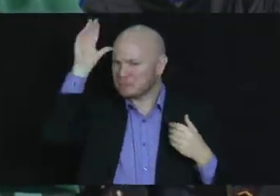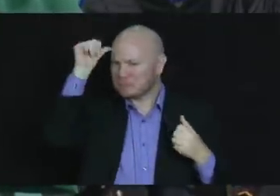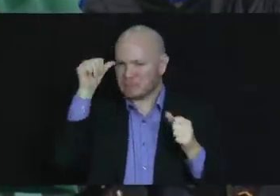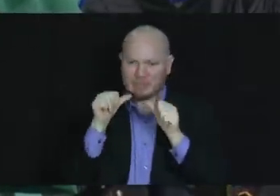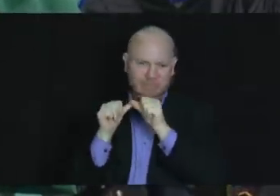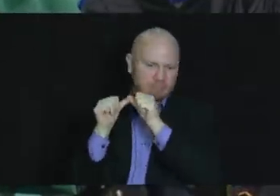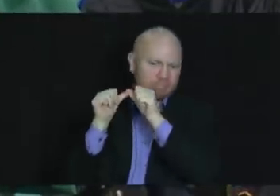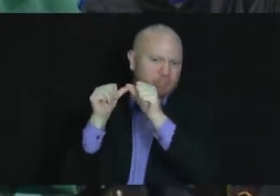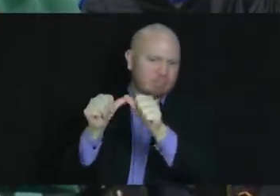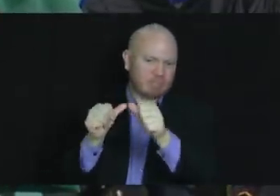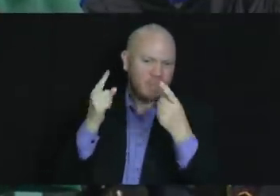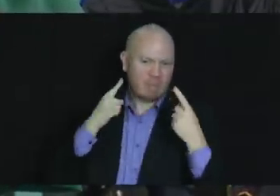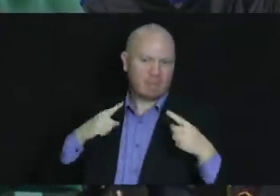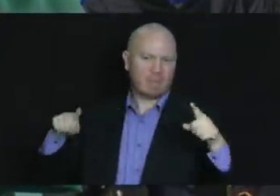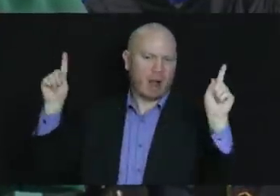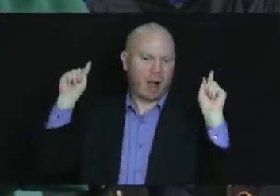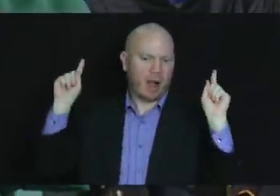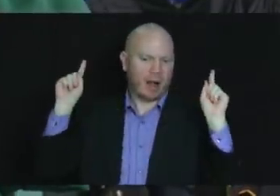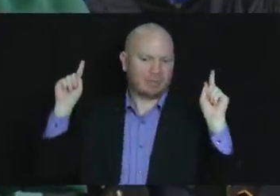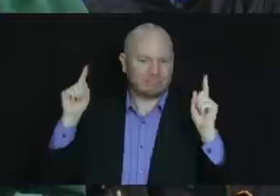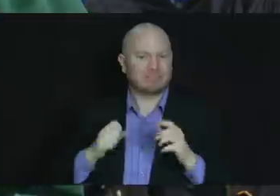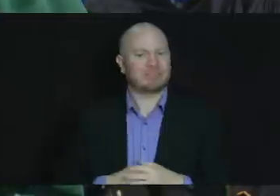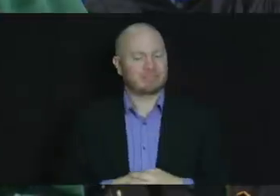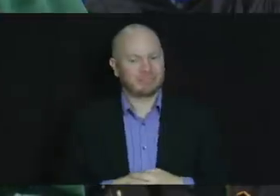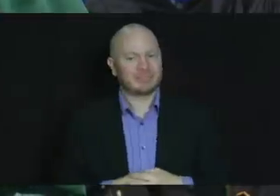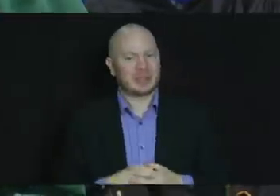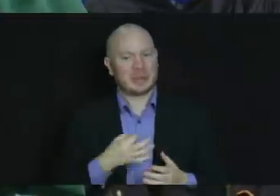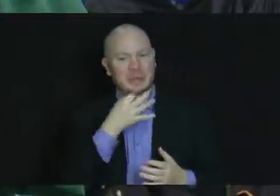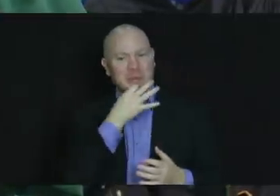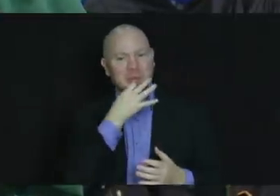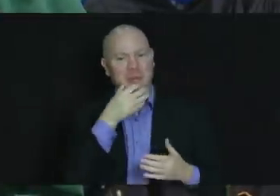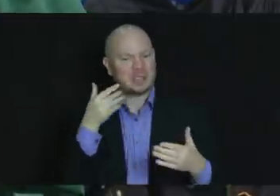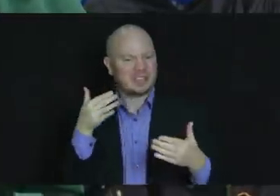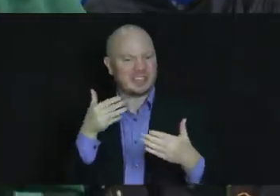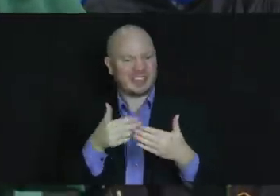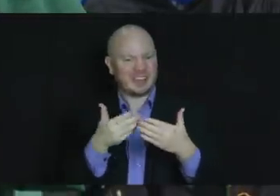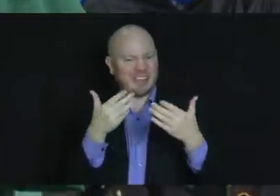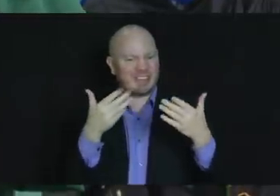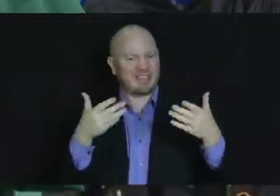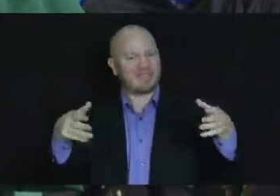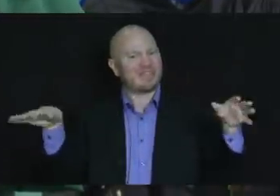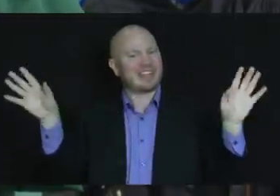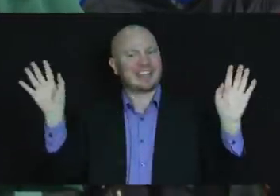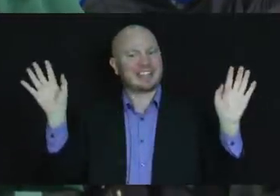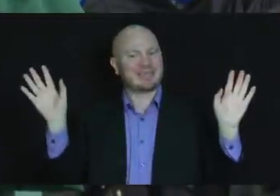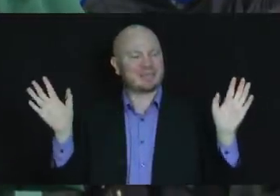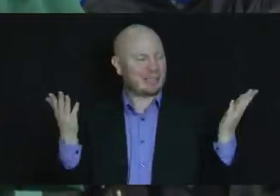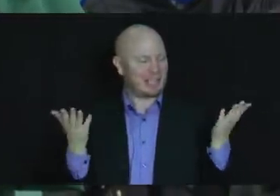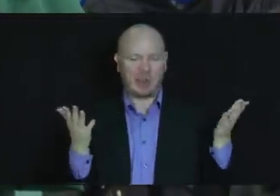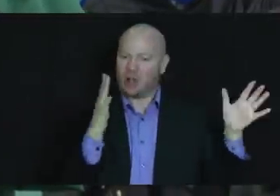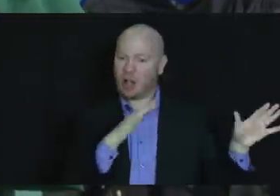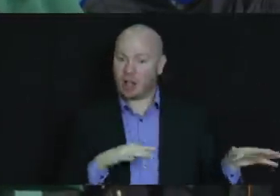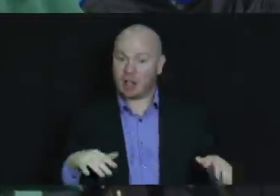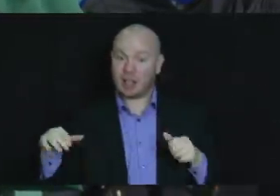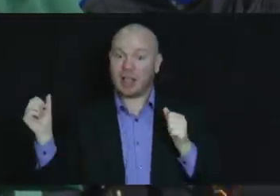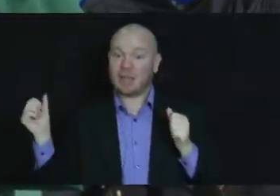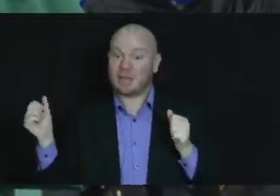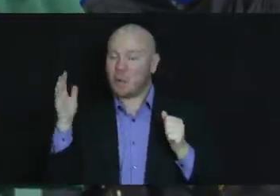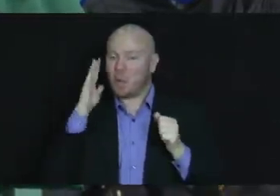And now you're about to cross the finish line. When you leave here today, you will be proud U.S.